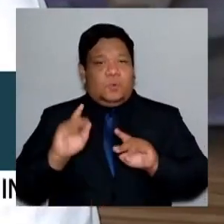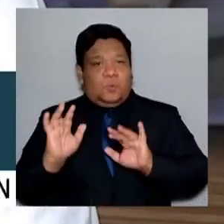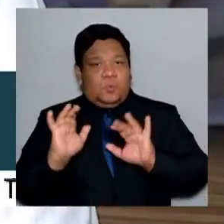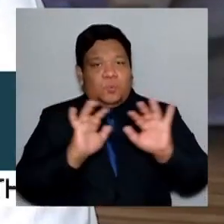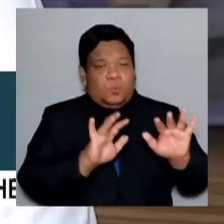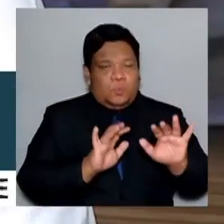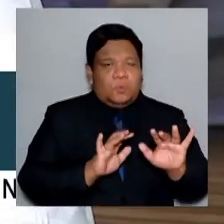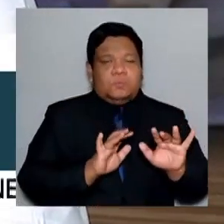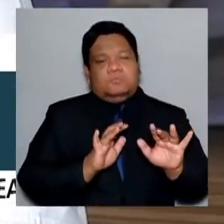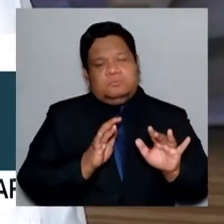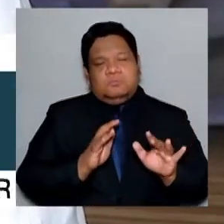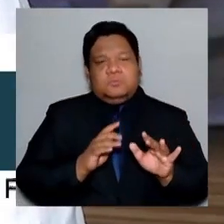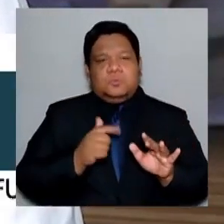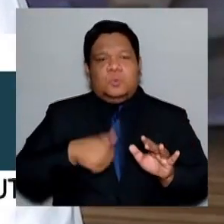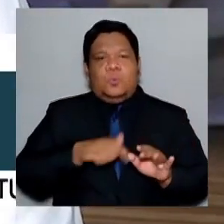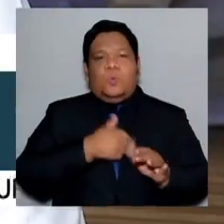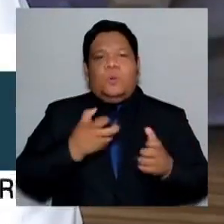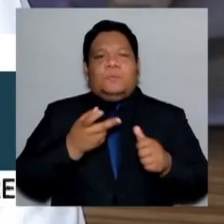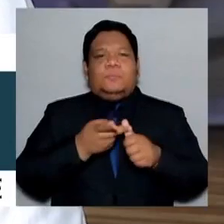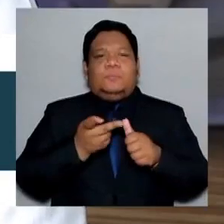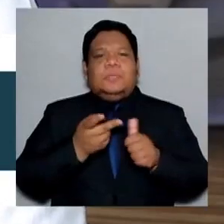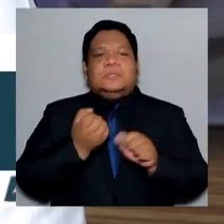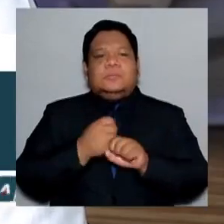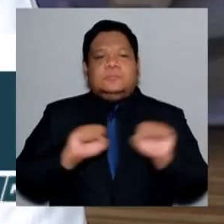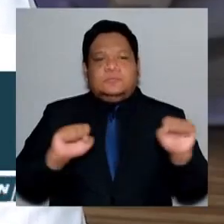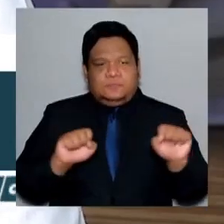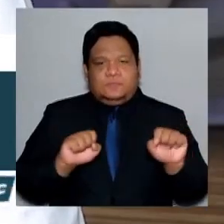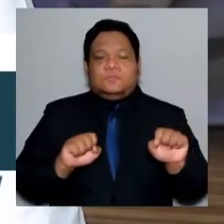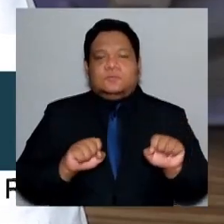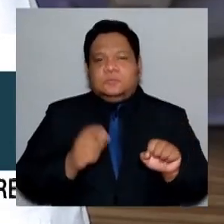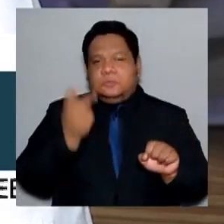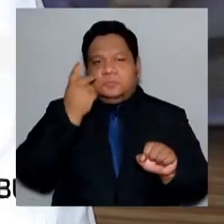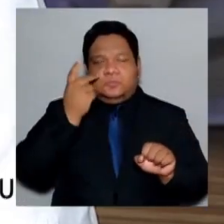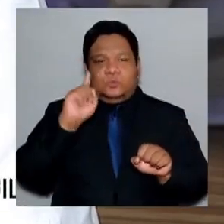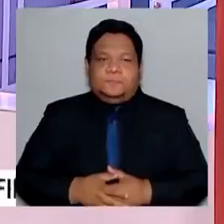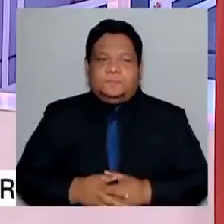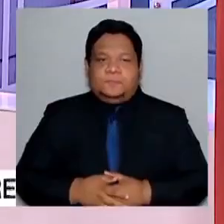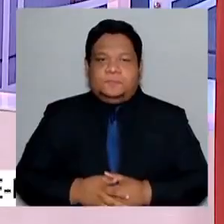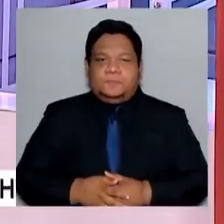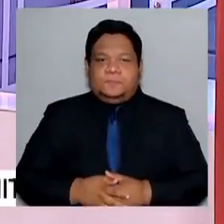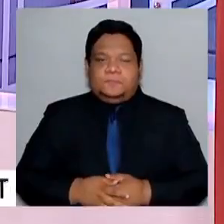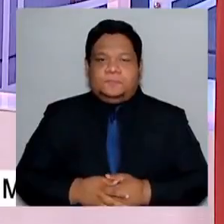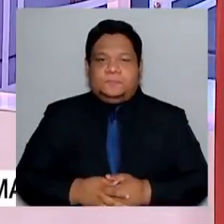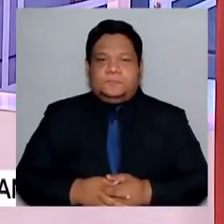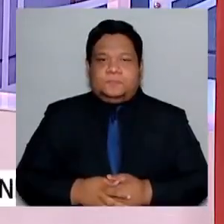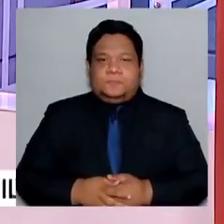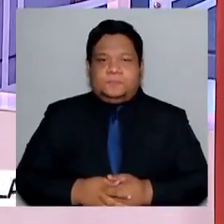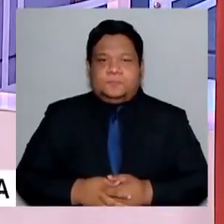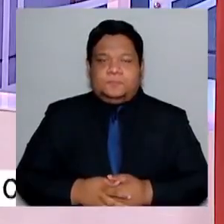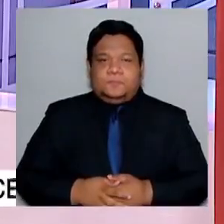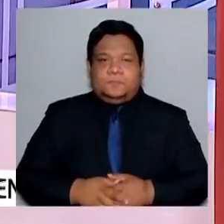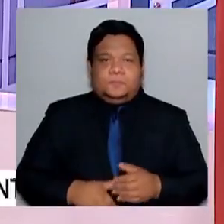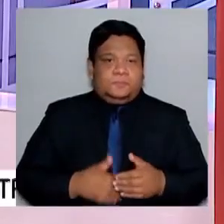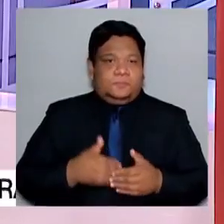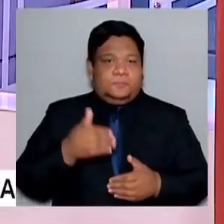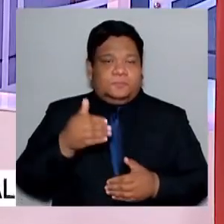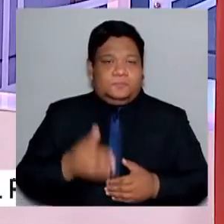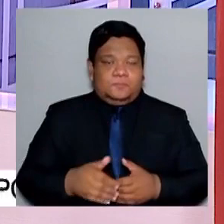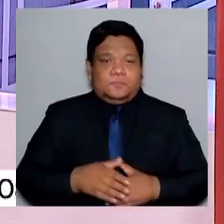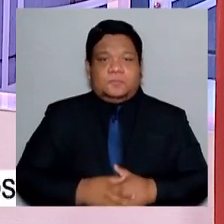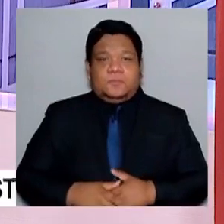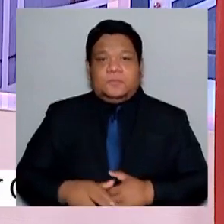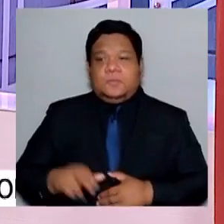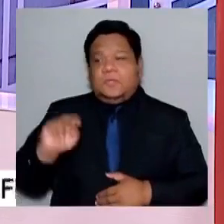siyempre na gusto natin ma-save. Titingnan natin yung resulta. for the National Historical Commission of the